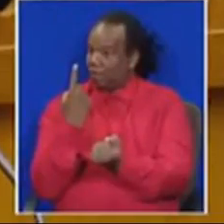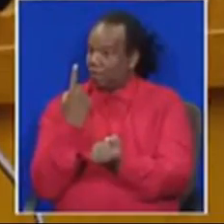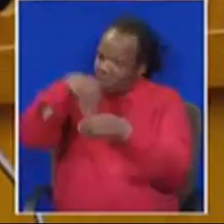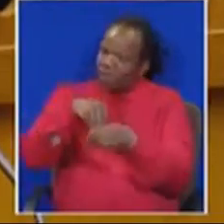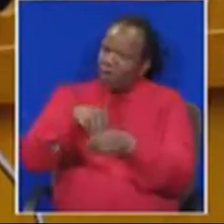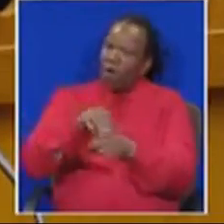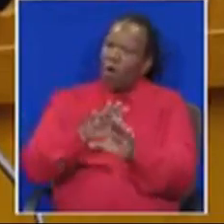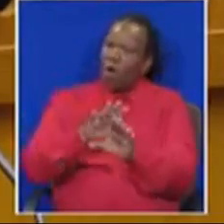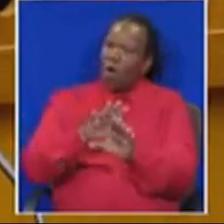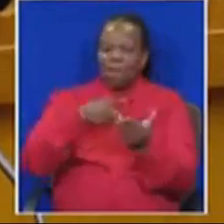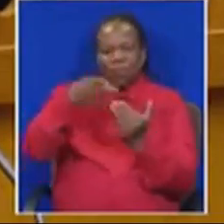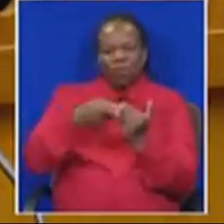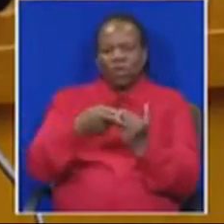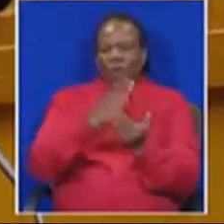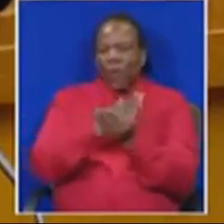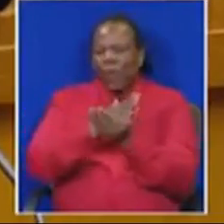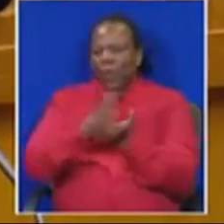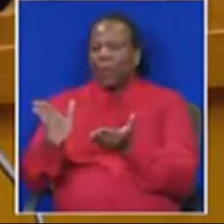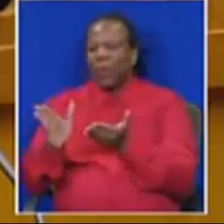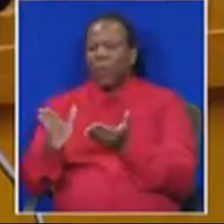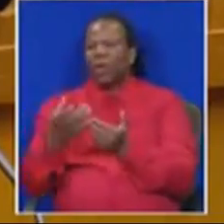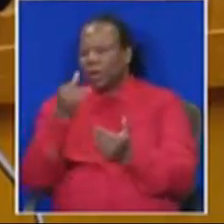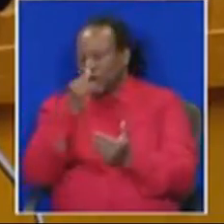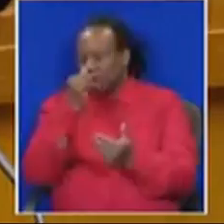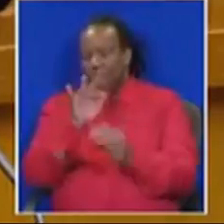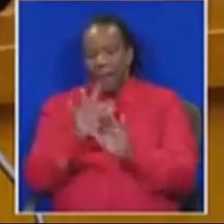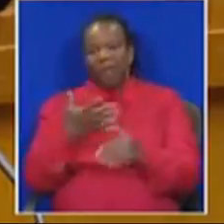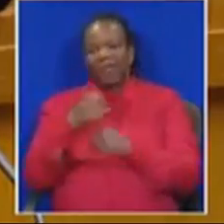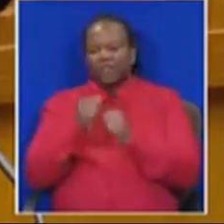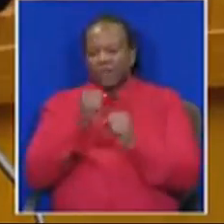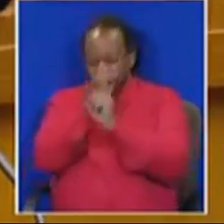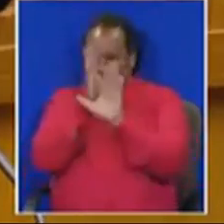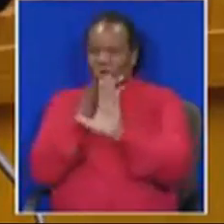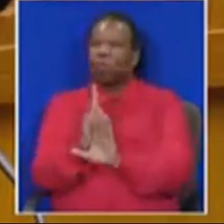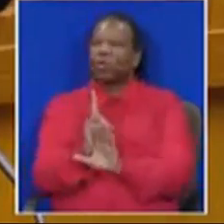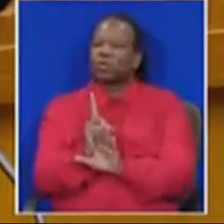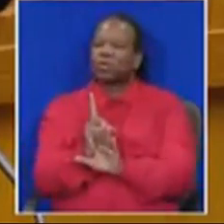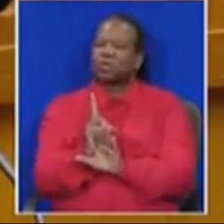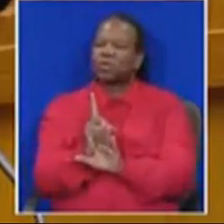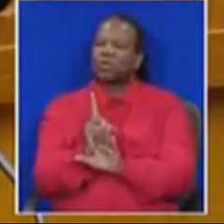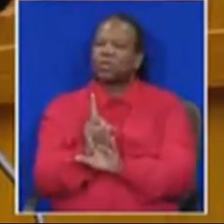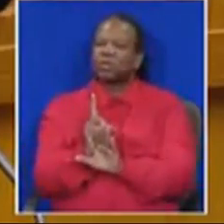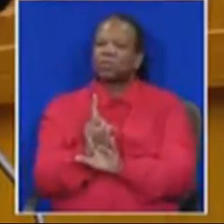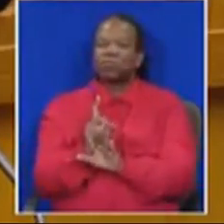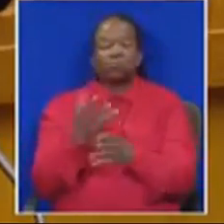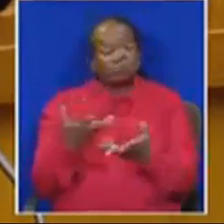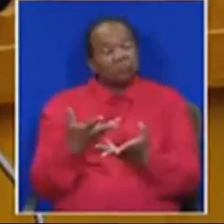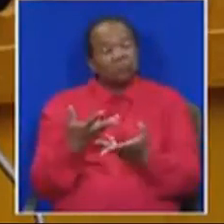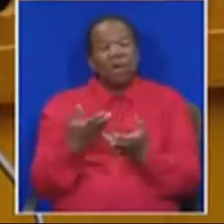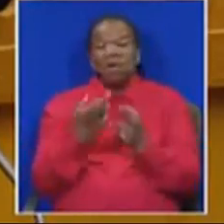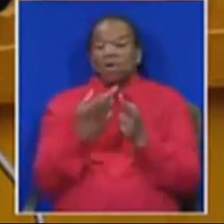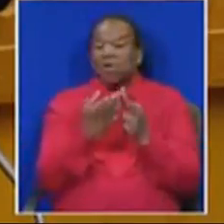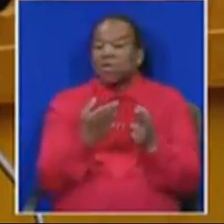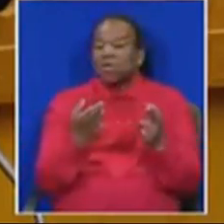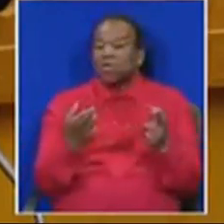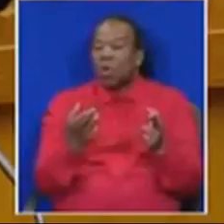crime-fighting initiatives. A key focus this year will be the distribution of resources to